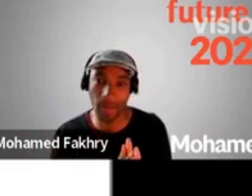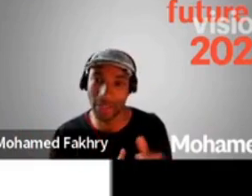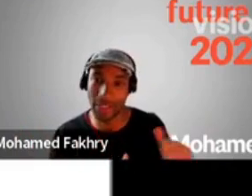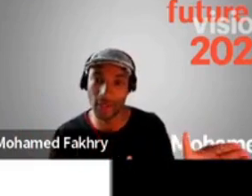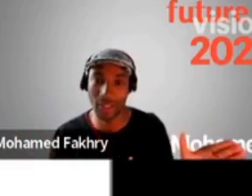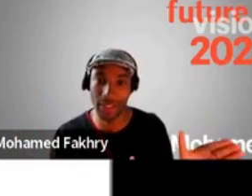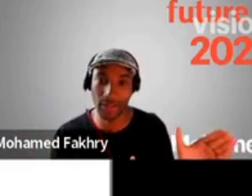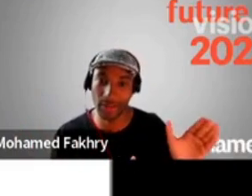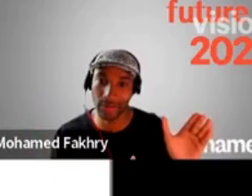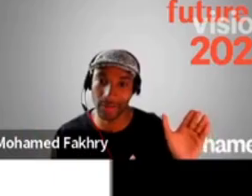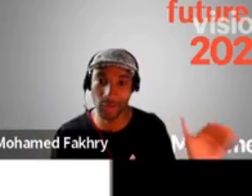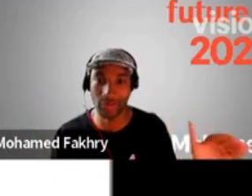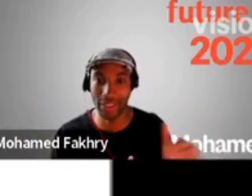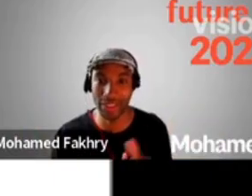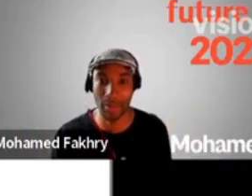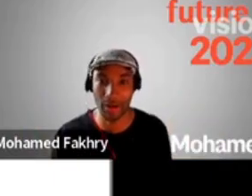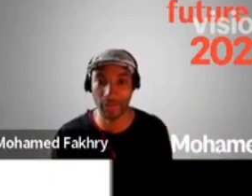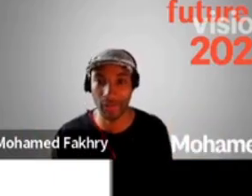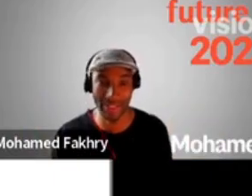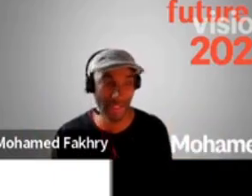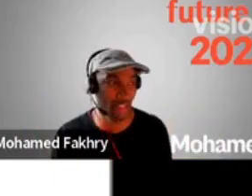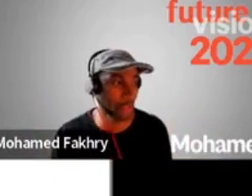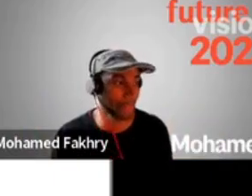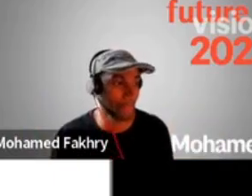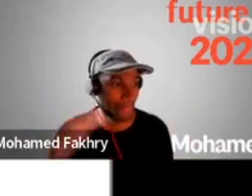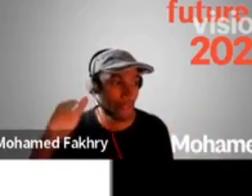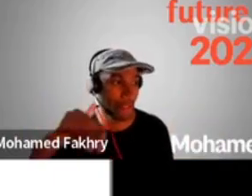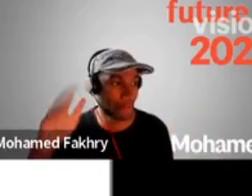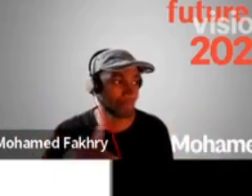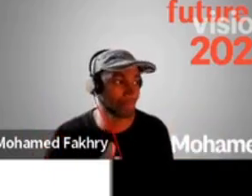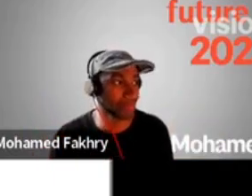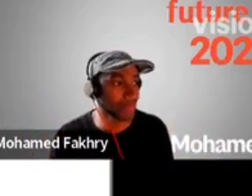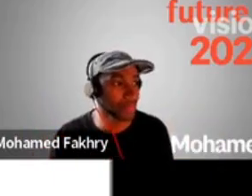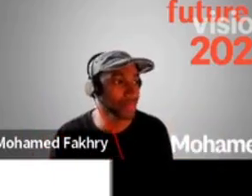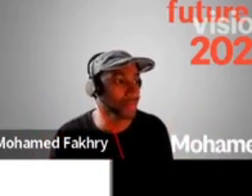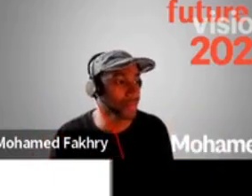for now, this is what the subject is about for this session.